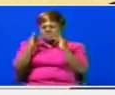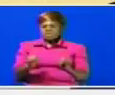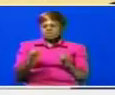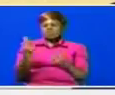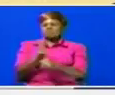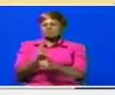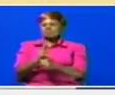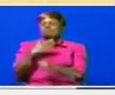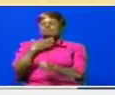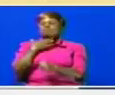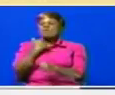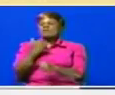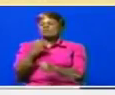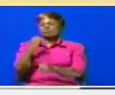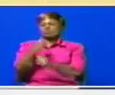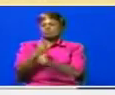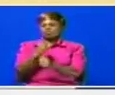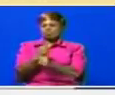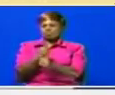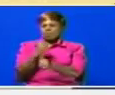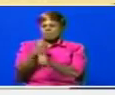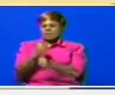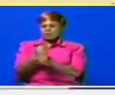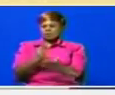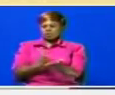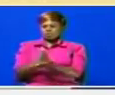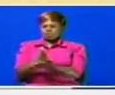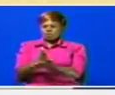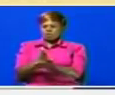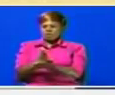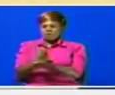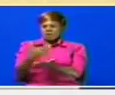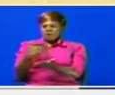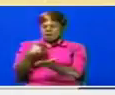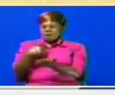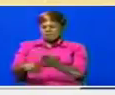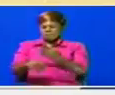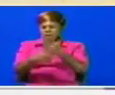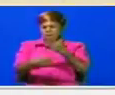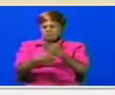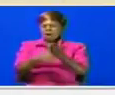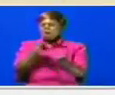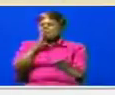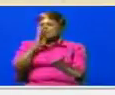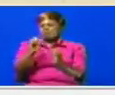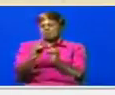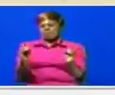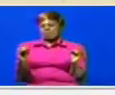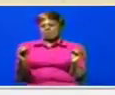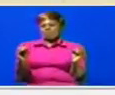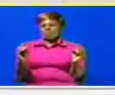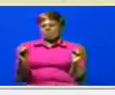expenditures that we may want to undertake and ensure that we don't have additional borrowing. Despite all